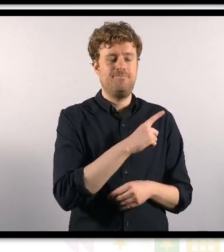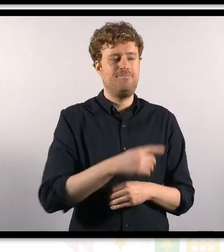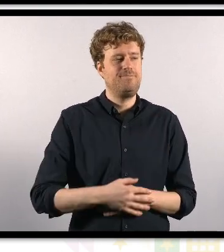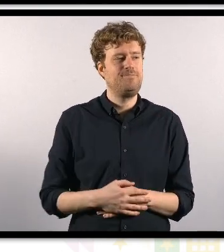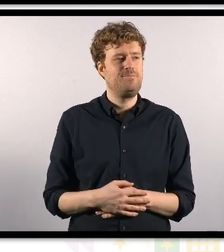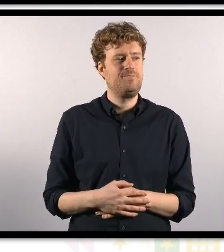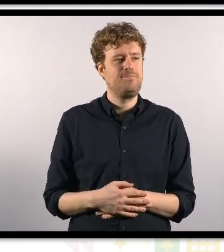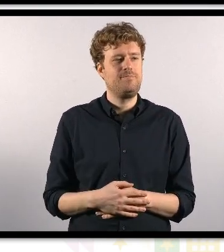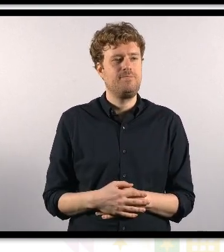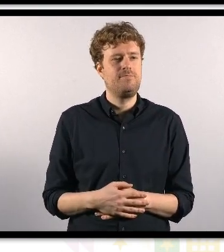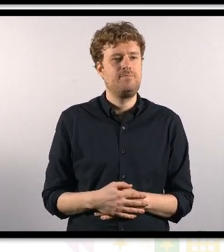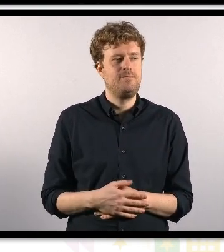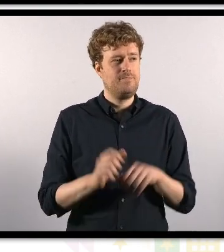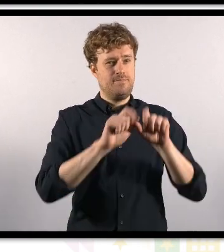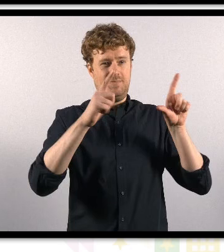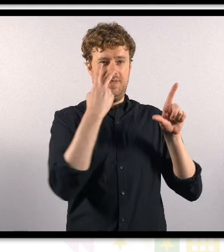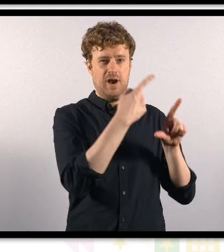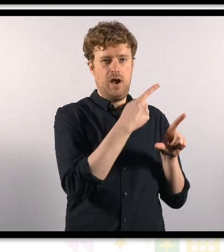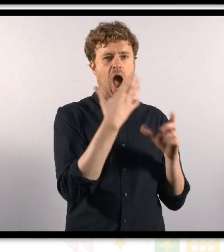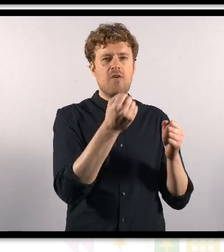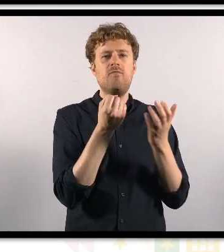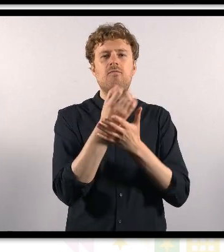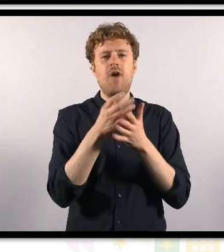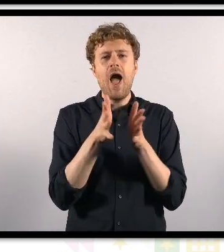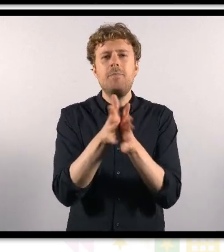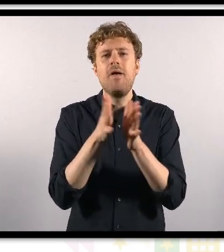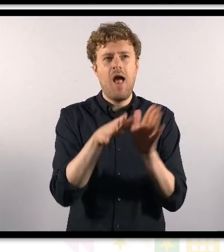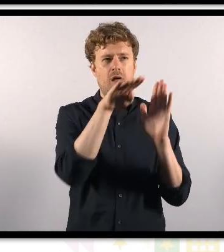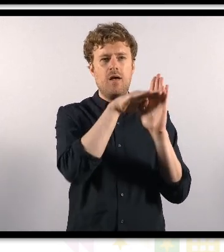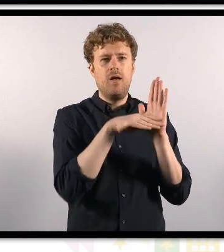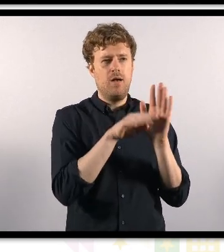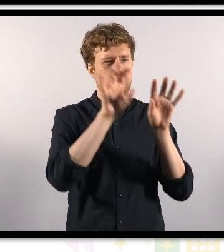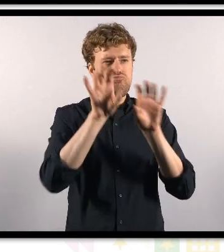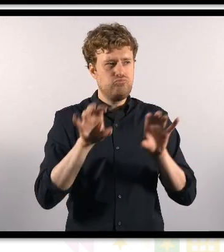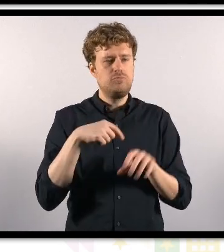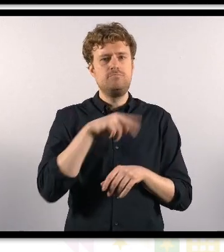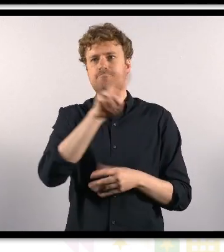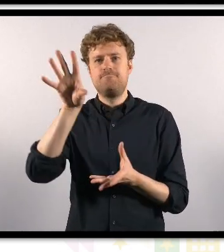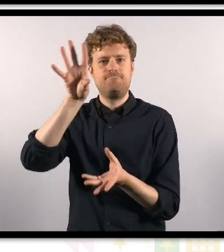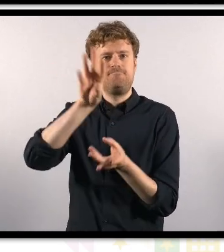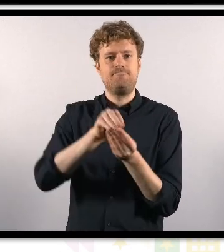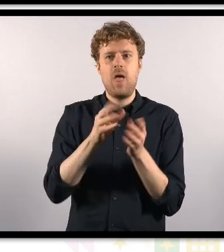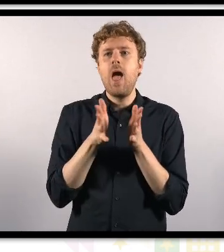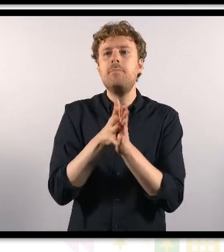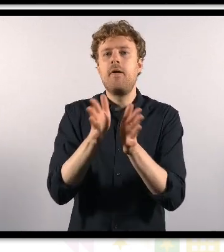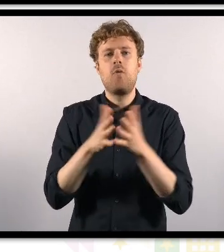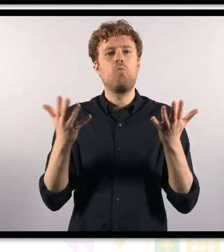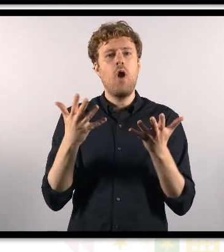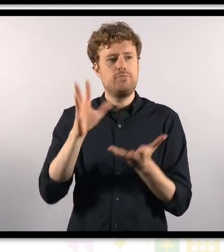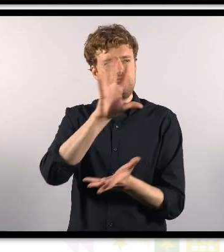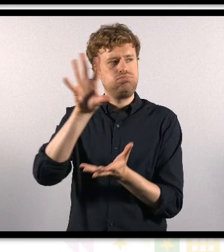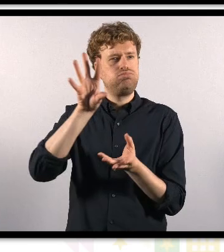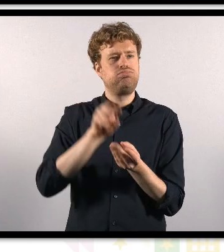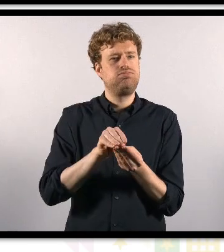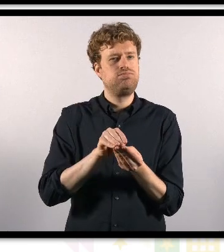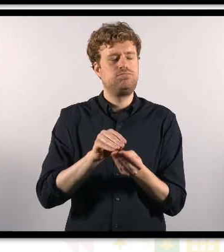to come up with a triage workflow, saying that given an alert, look at a bunch of KPI dashboards, standard dashboards, analyze the